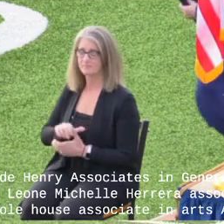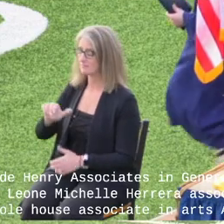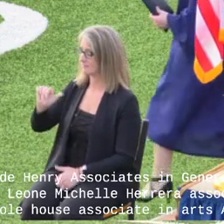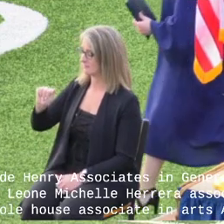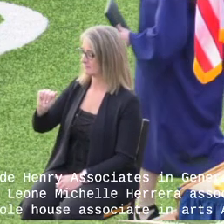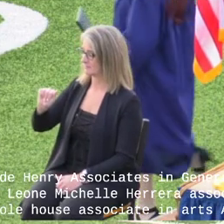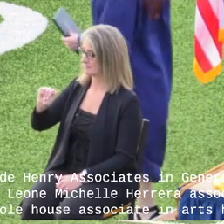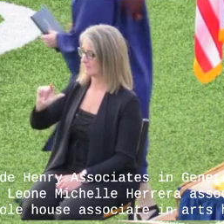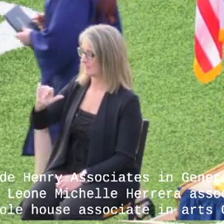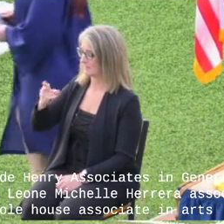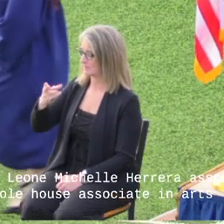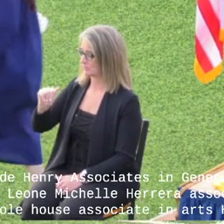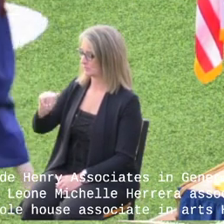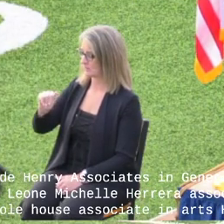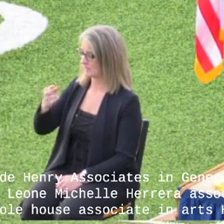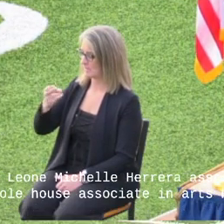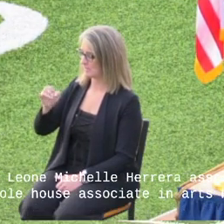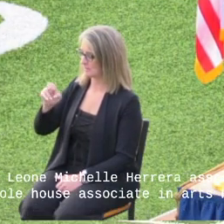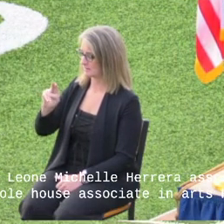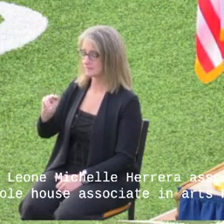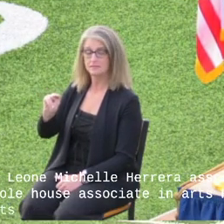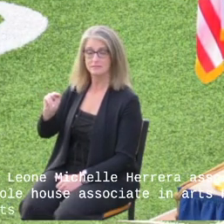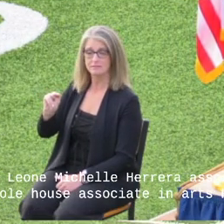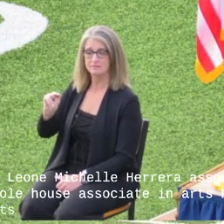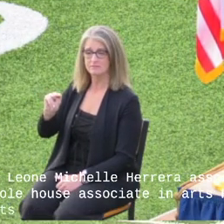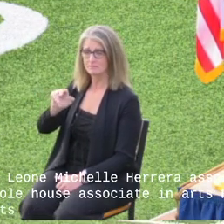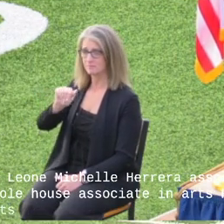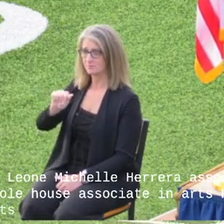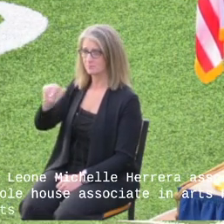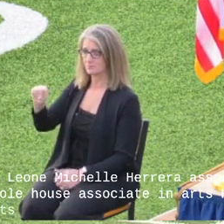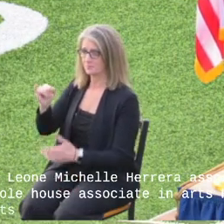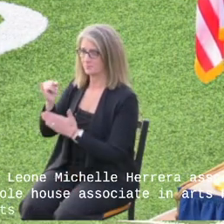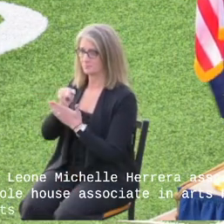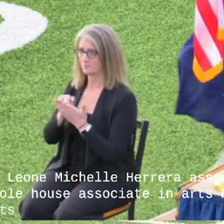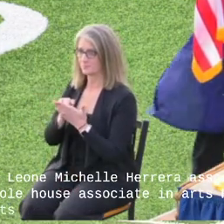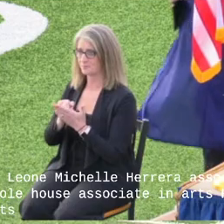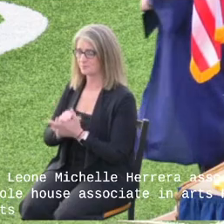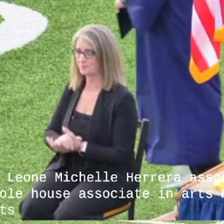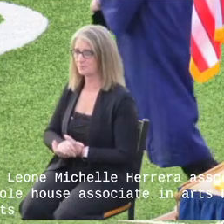Alicia Hoskin, Associate in Arts.